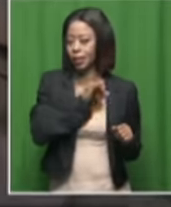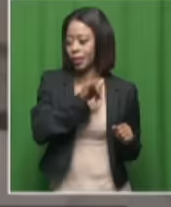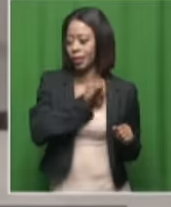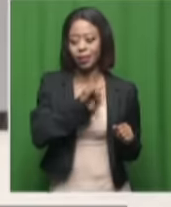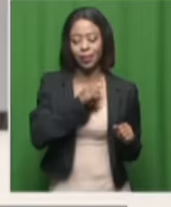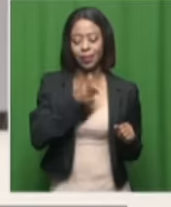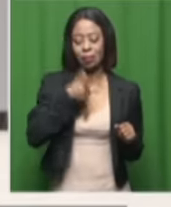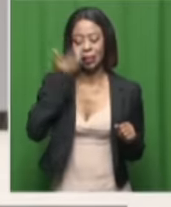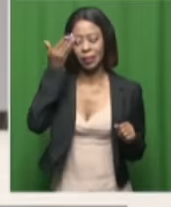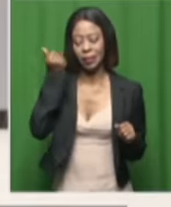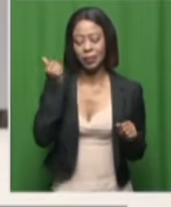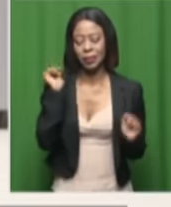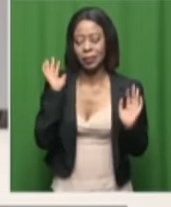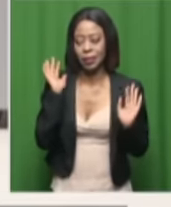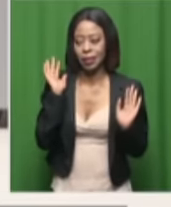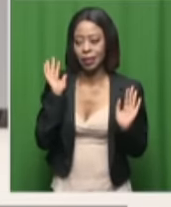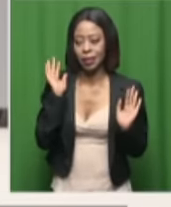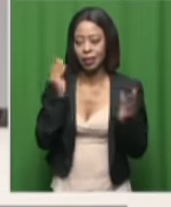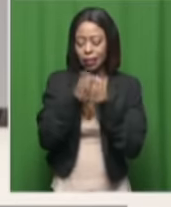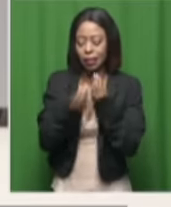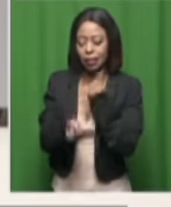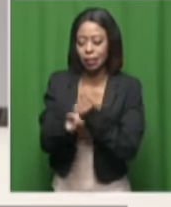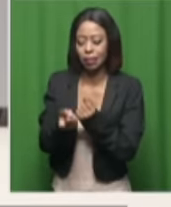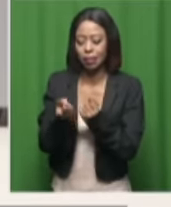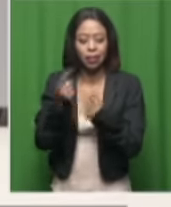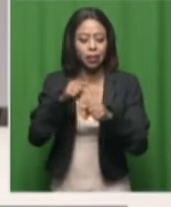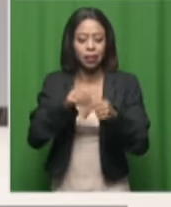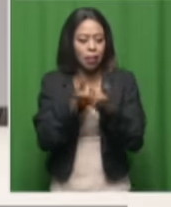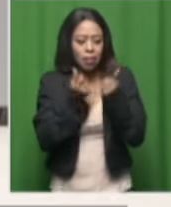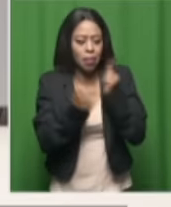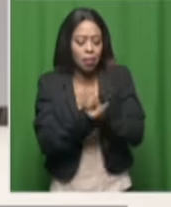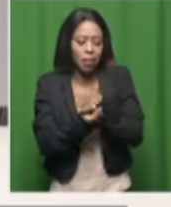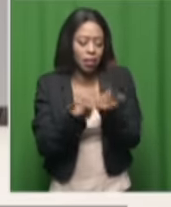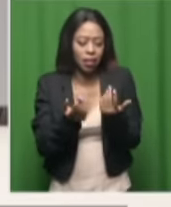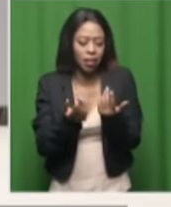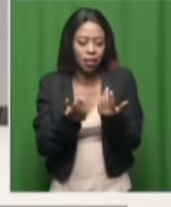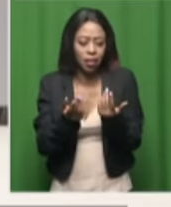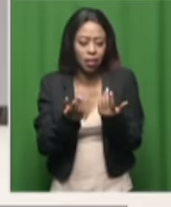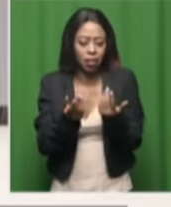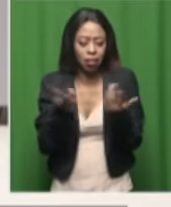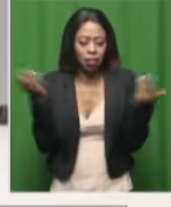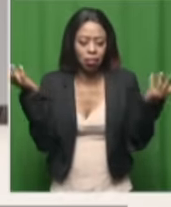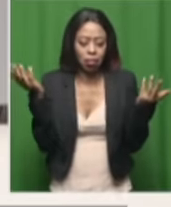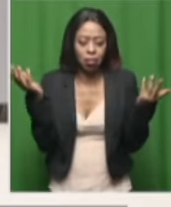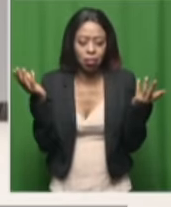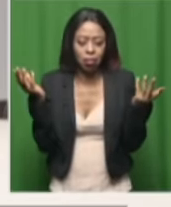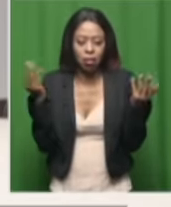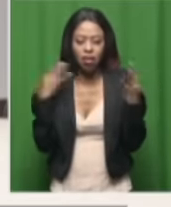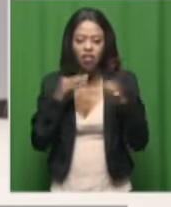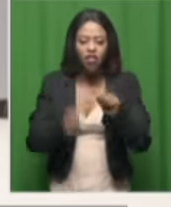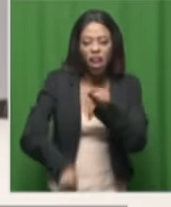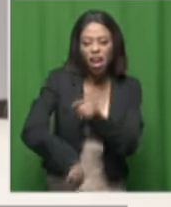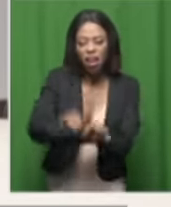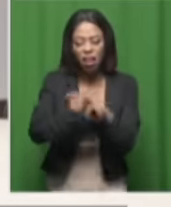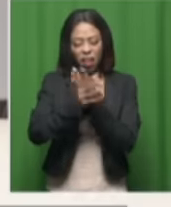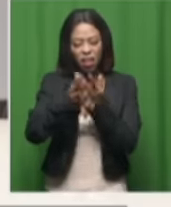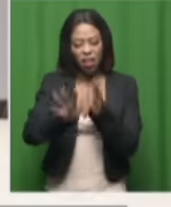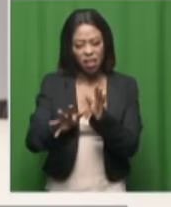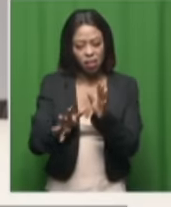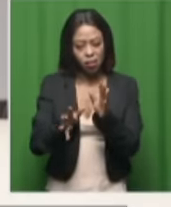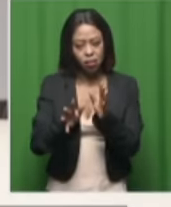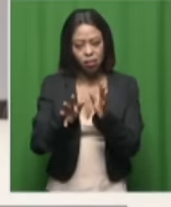But yeah, things happen during the games. I think it was just a free kick. It was not